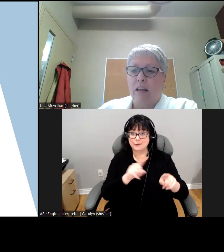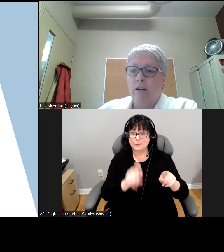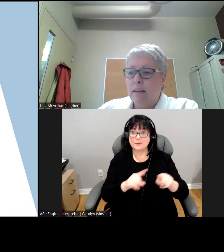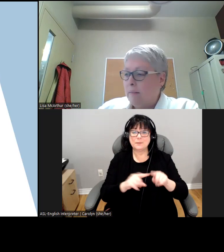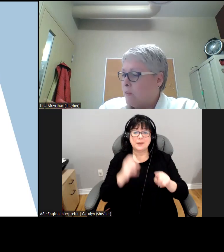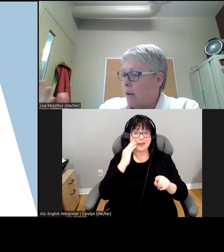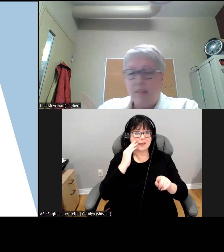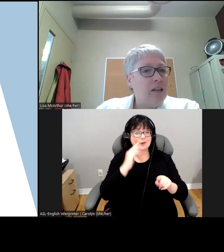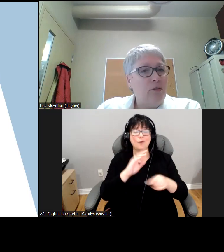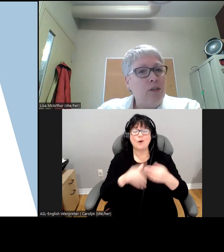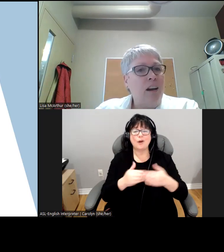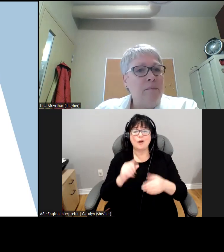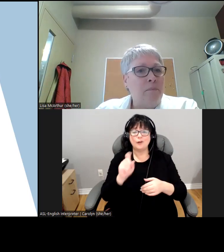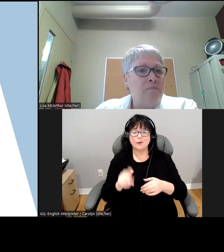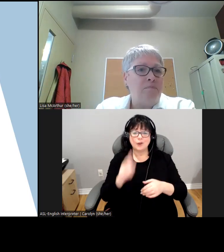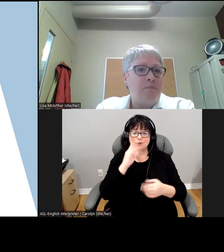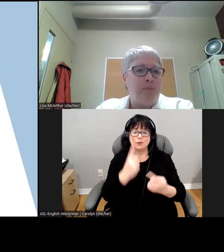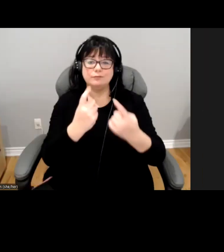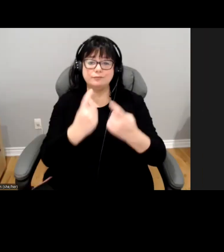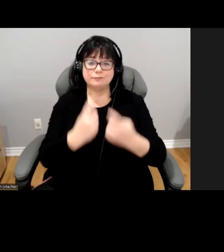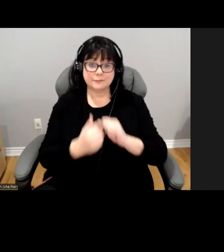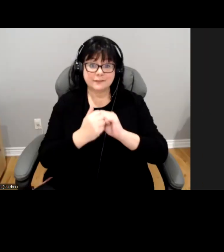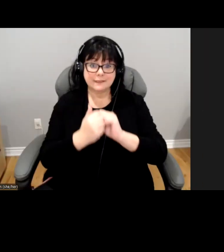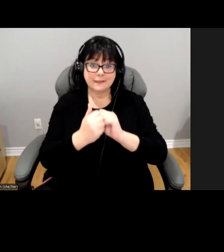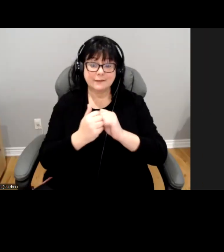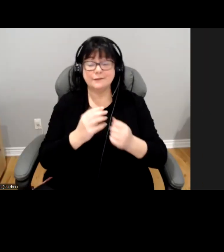questions together. So I thank you for your time.